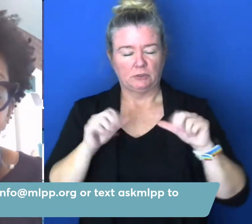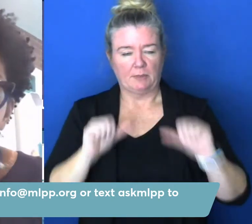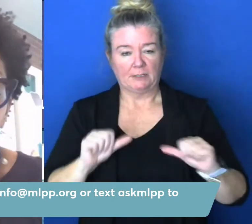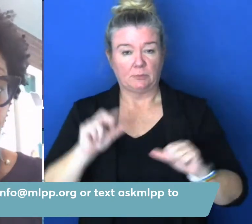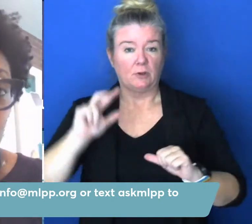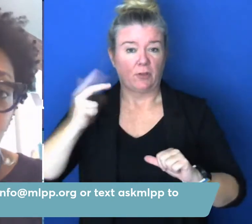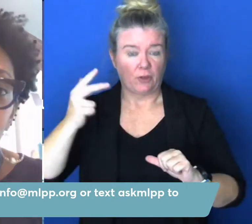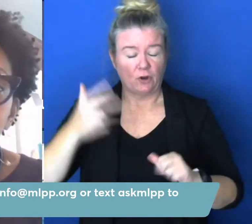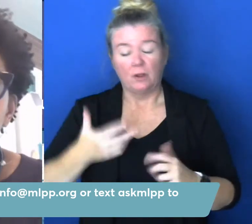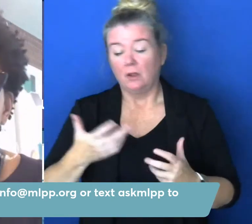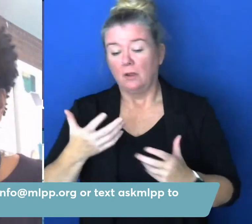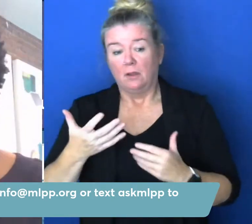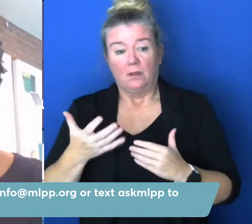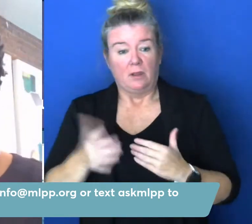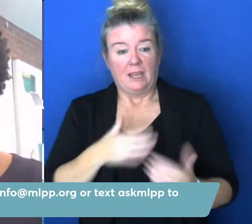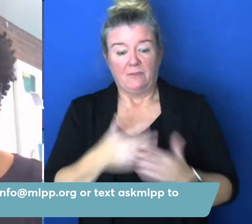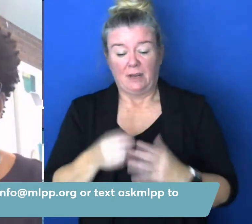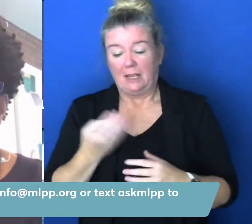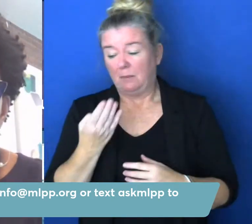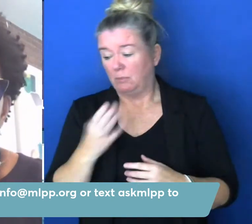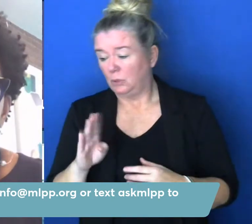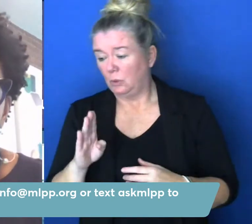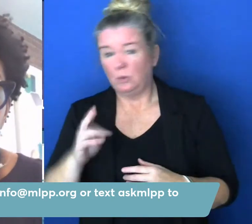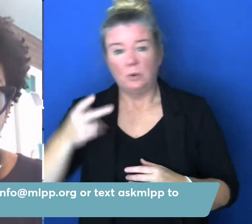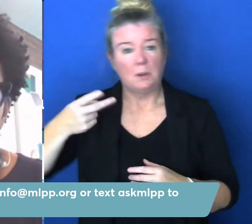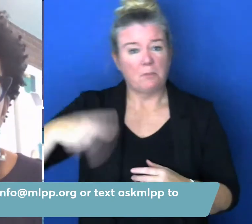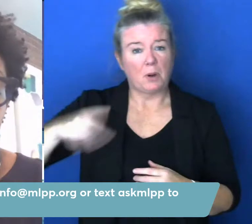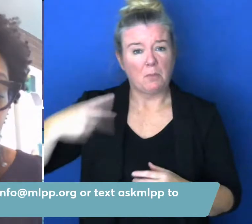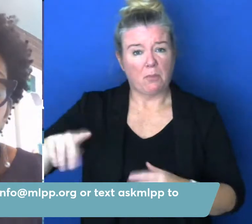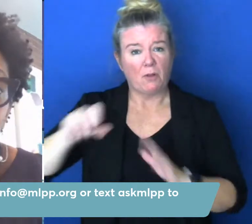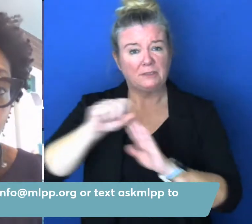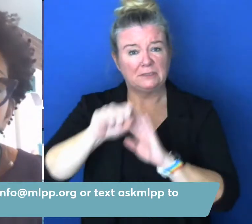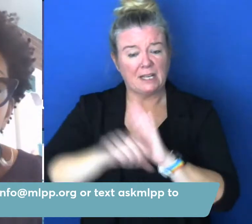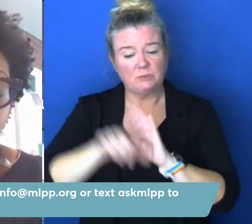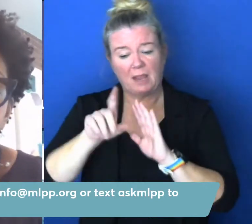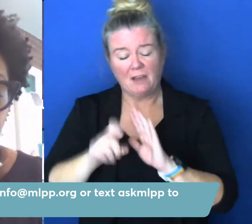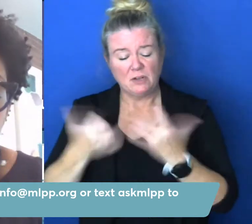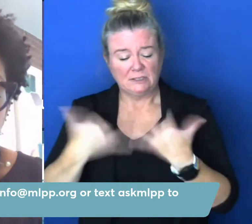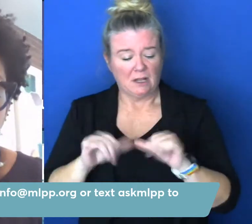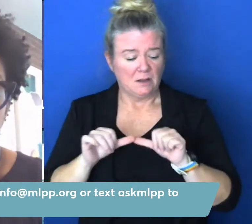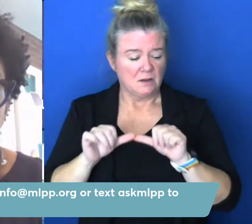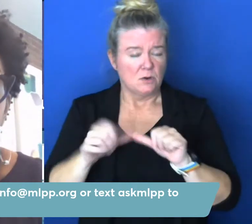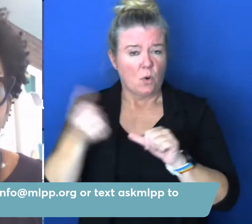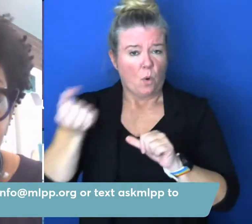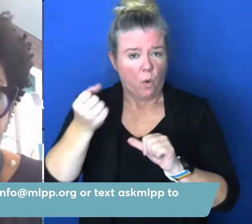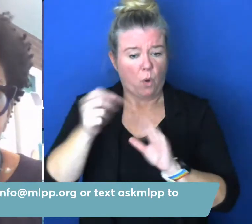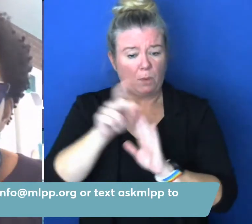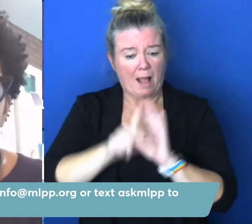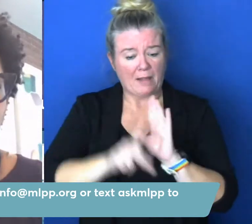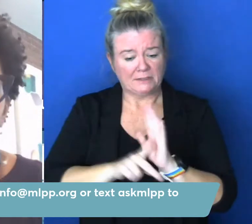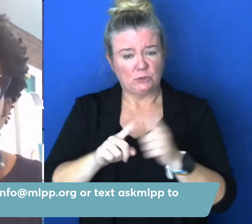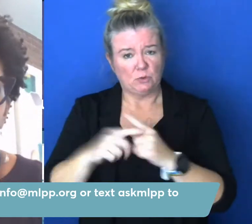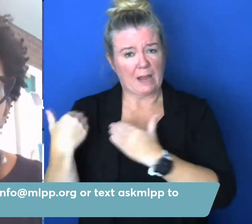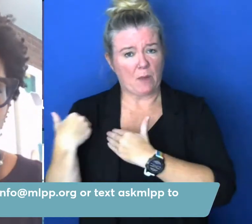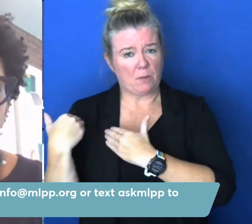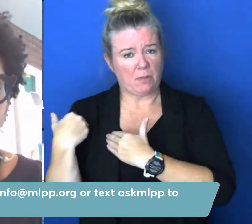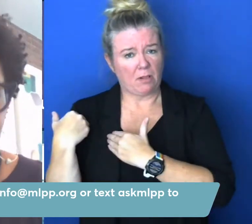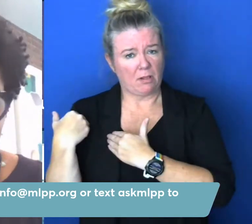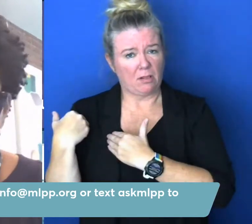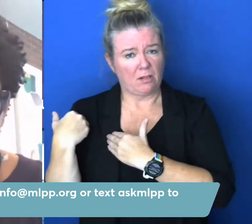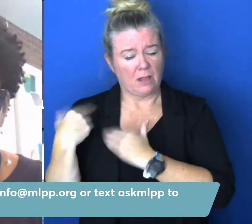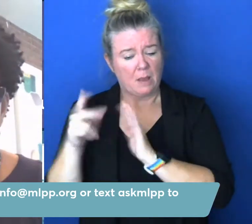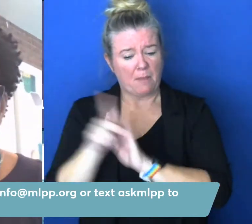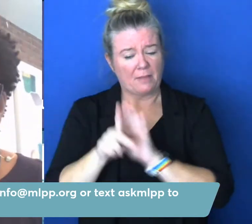third, even in blue and purple states, we need to continue to hold policymakers to account on an